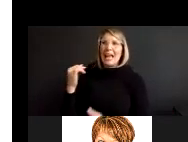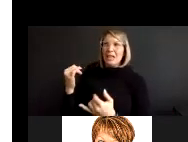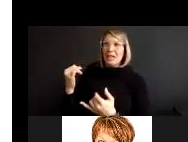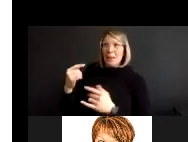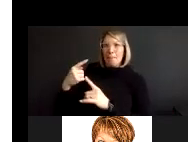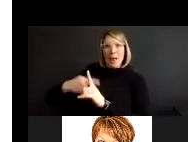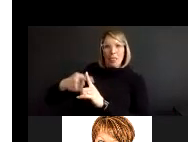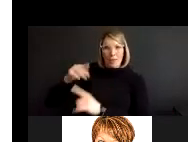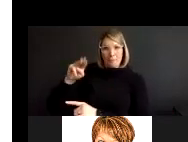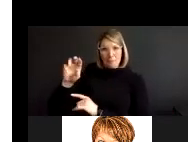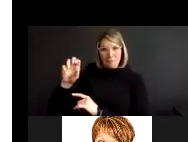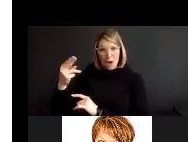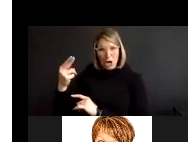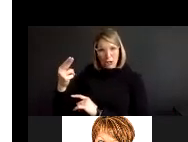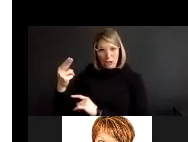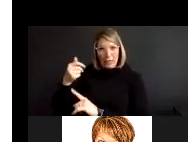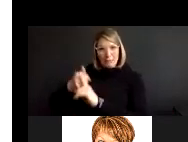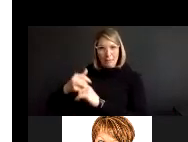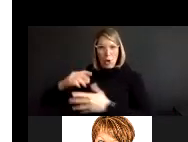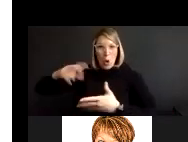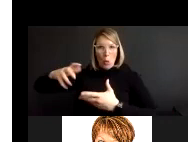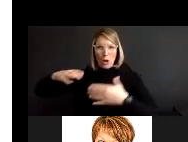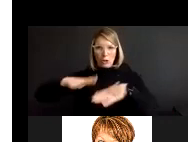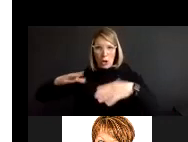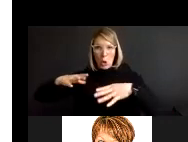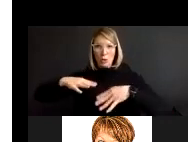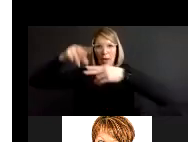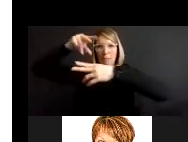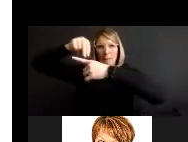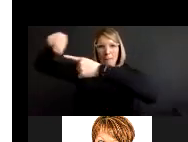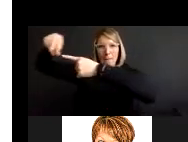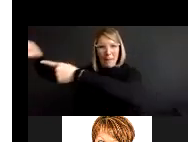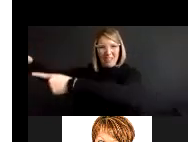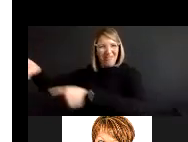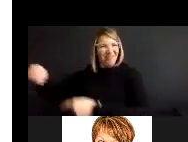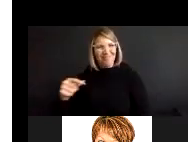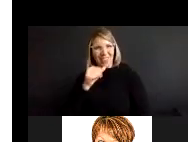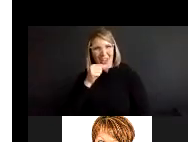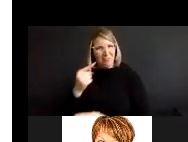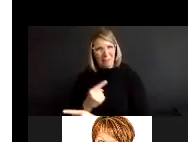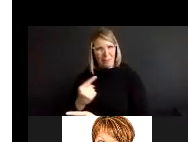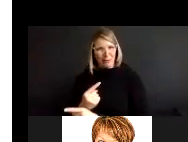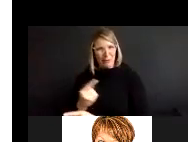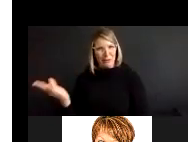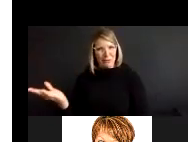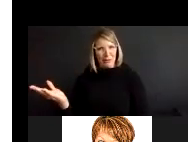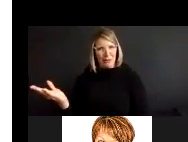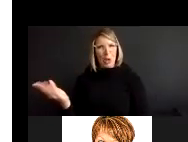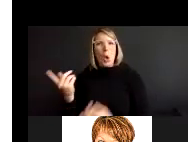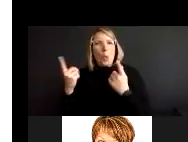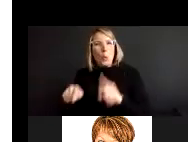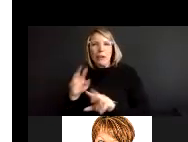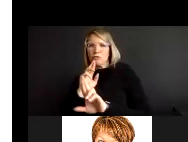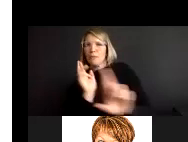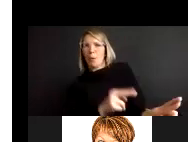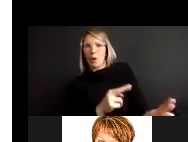And again, it has to do with people's perception and threshold and acceptance of levels of risk. So again, the legal obligation is